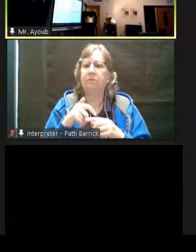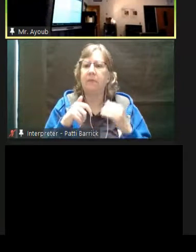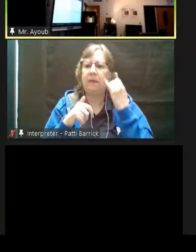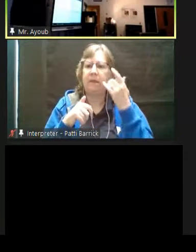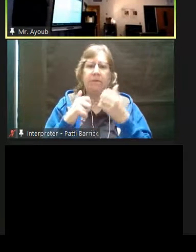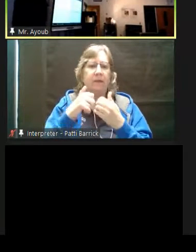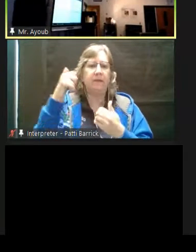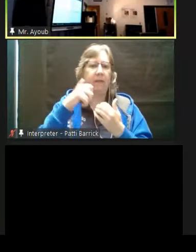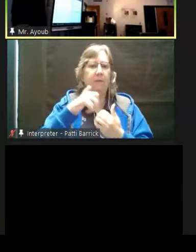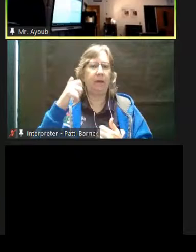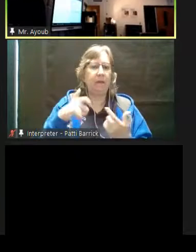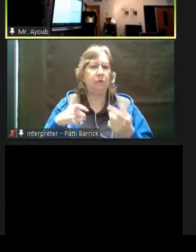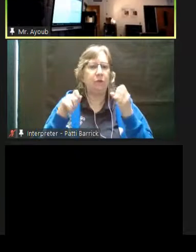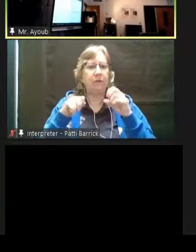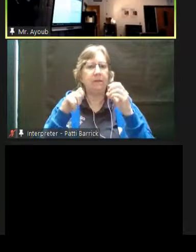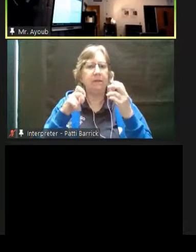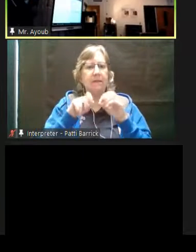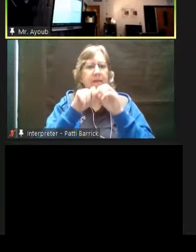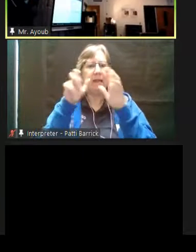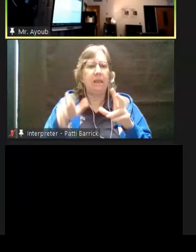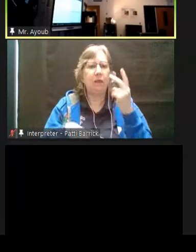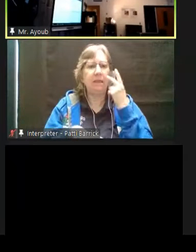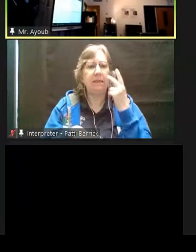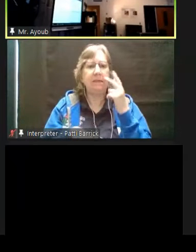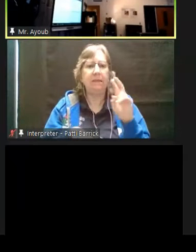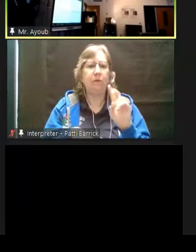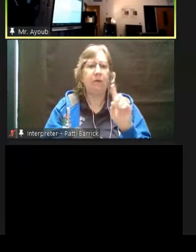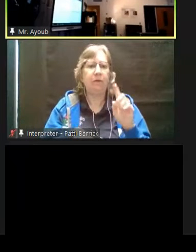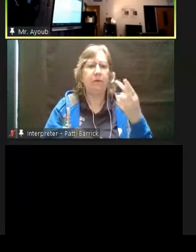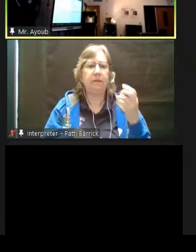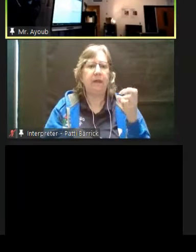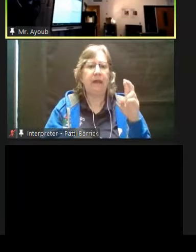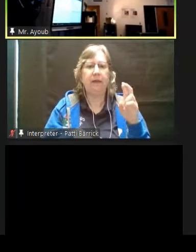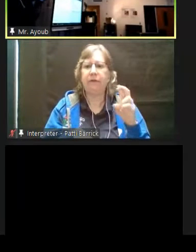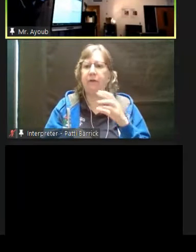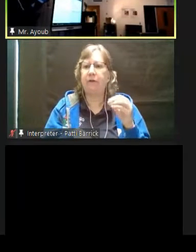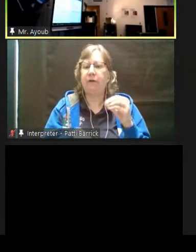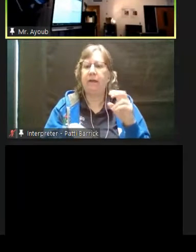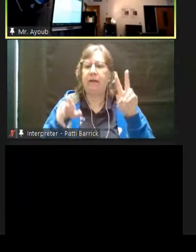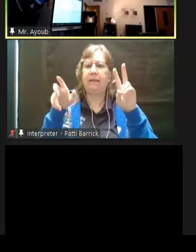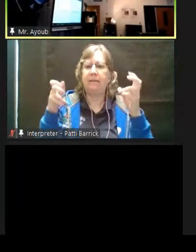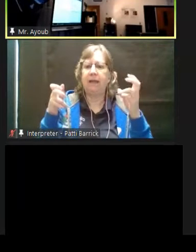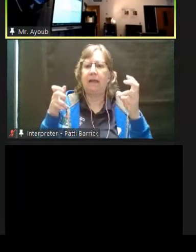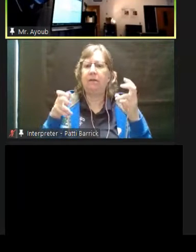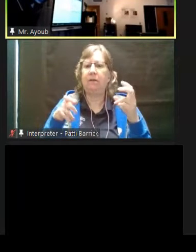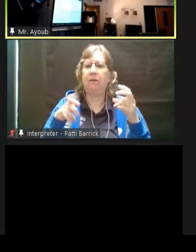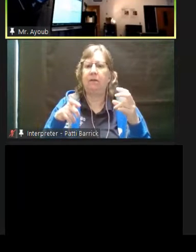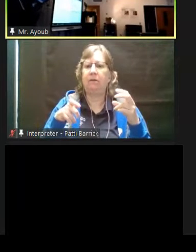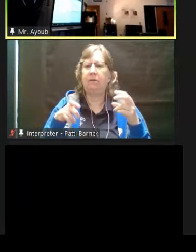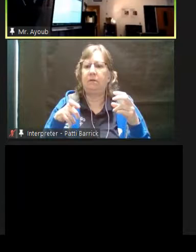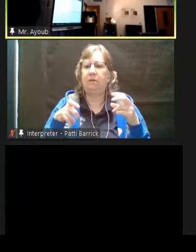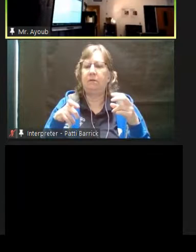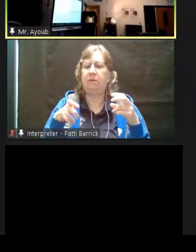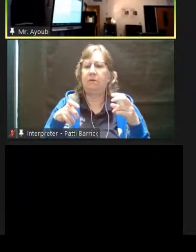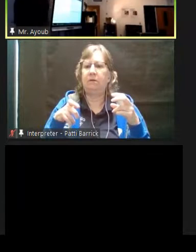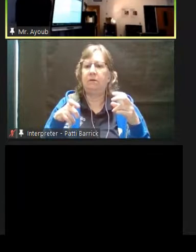which piece was the header. Good. And if I did the same thing with the title, so I'm gonna break the title out and there. So when I'm looking